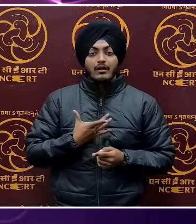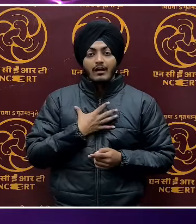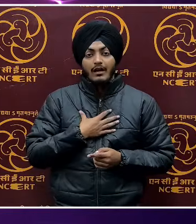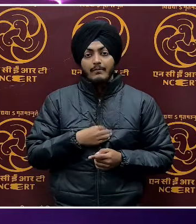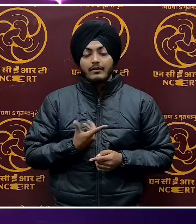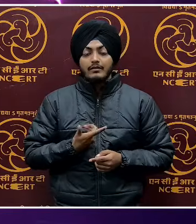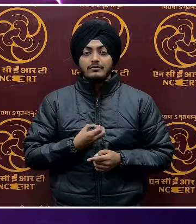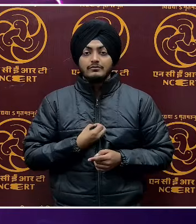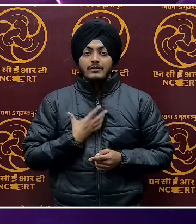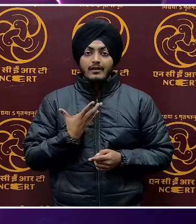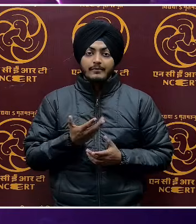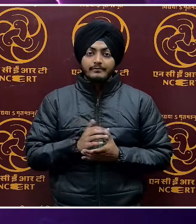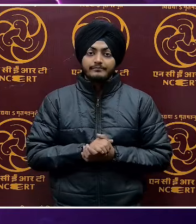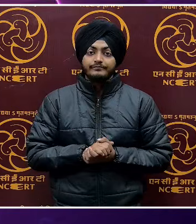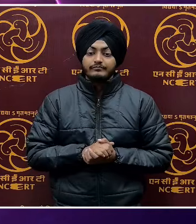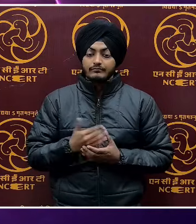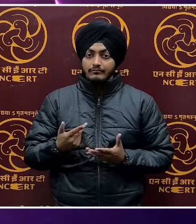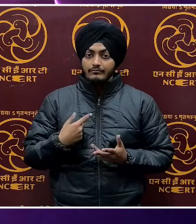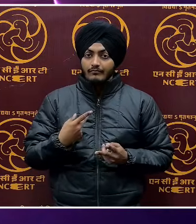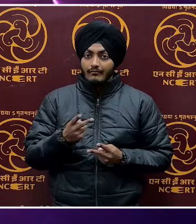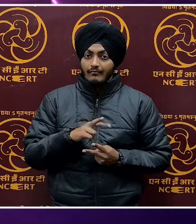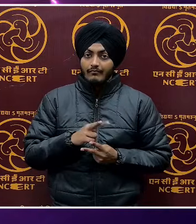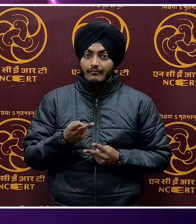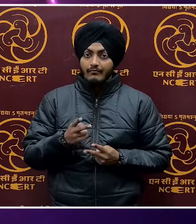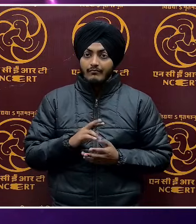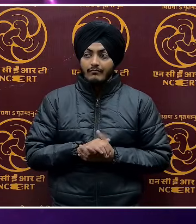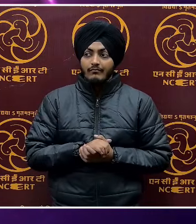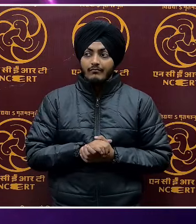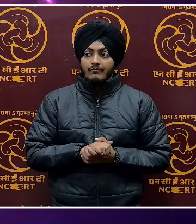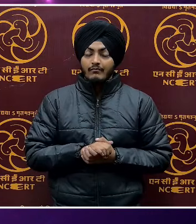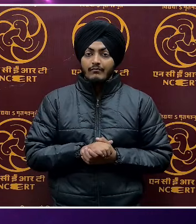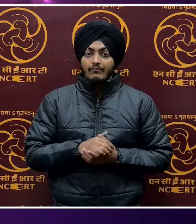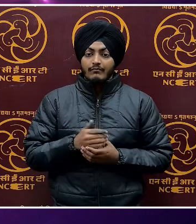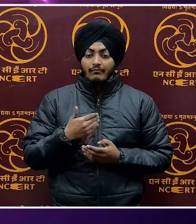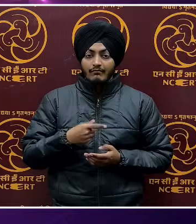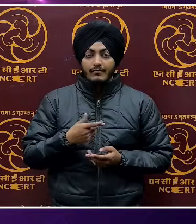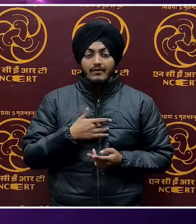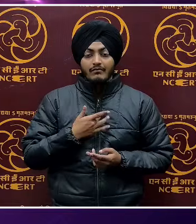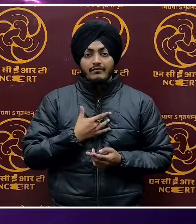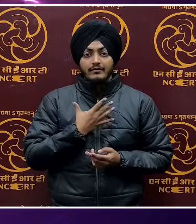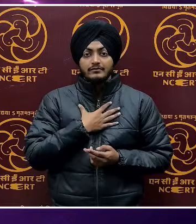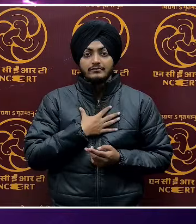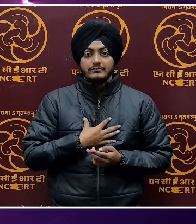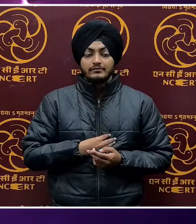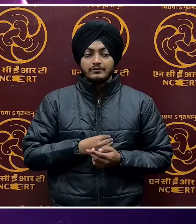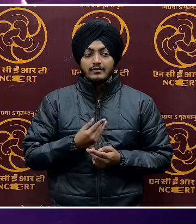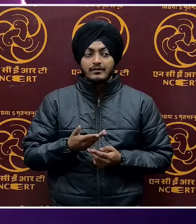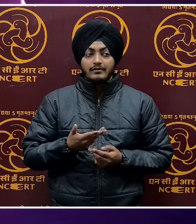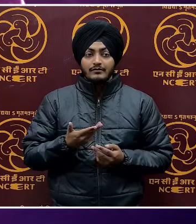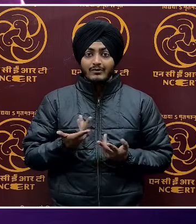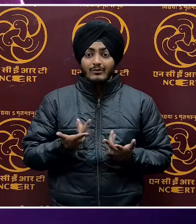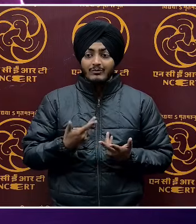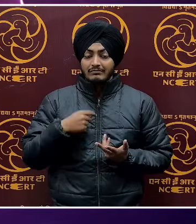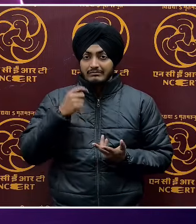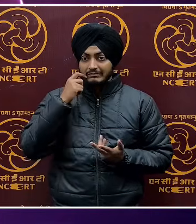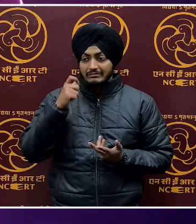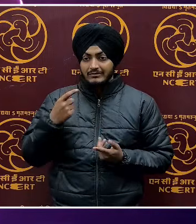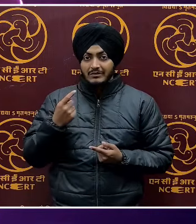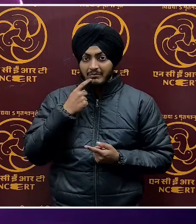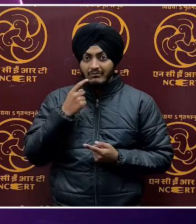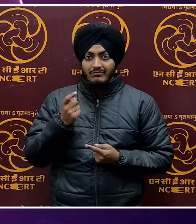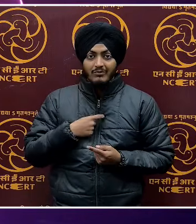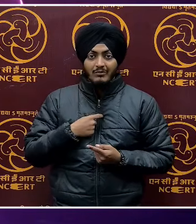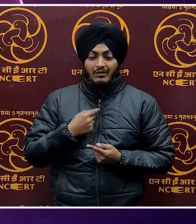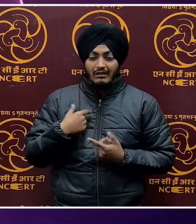sad? Okay, so I have these two emojis. It's gonna make us sad. Yes, absolutely. If you're saying such harsh word to someone,